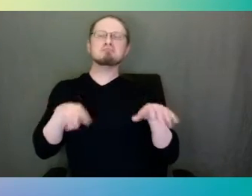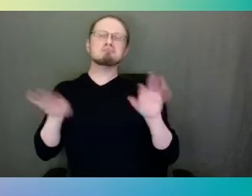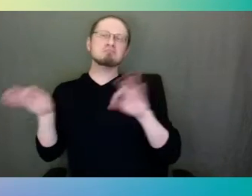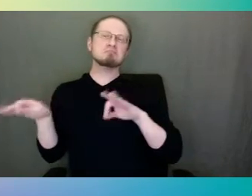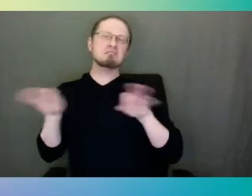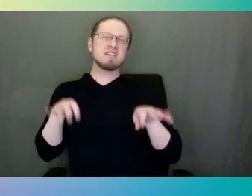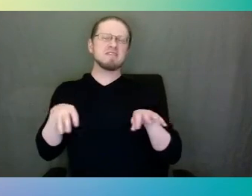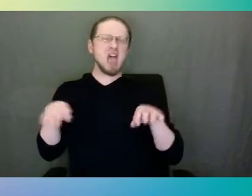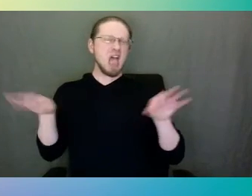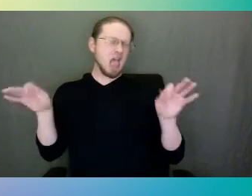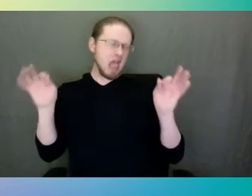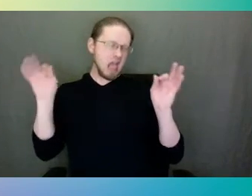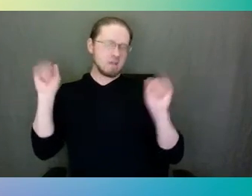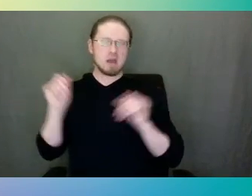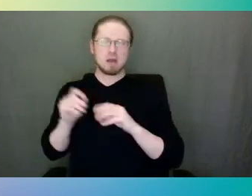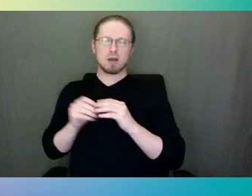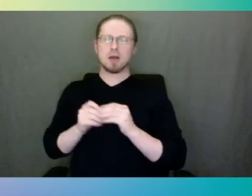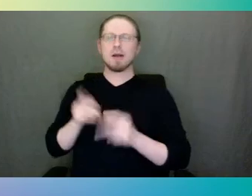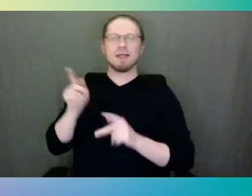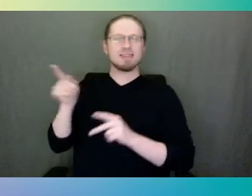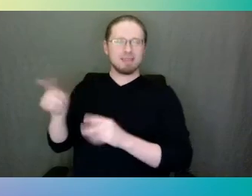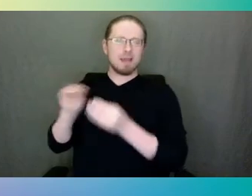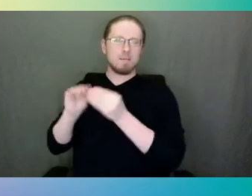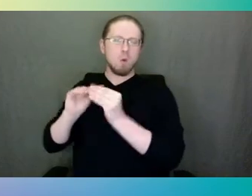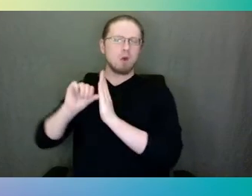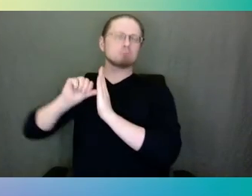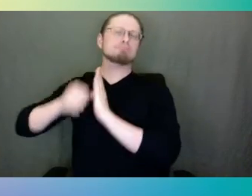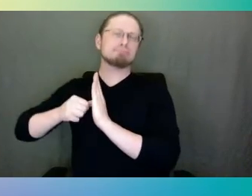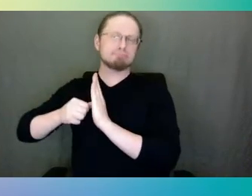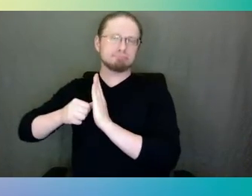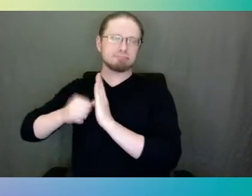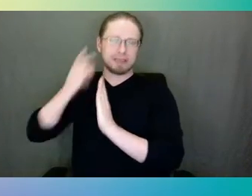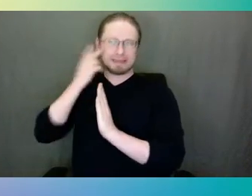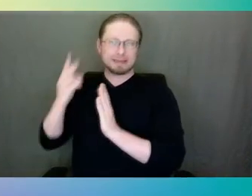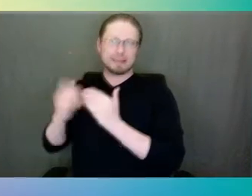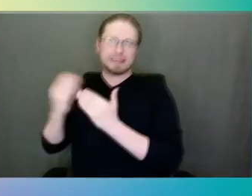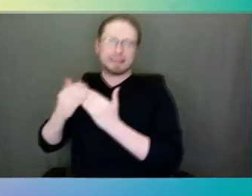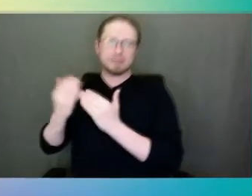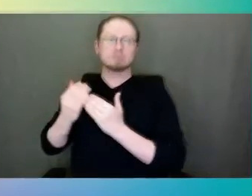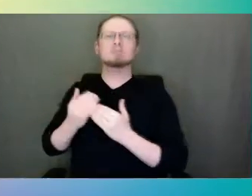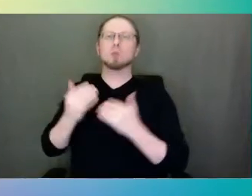their radar. They are more noticeable. Let me go to a slide.